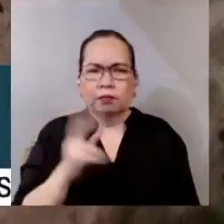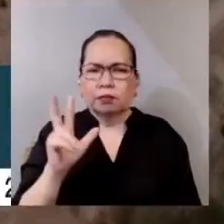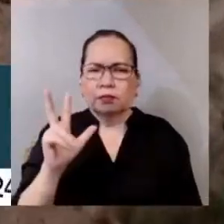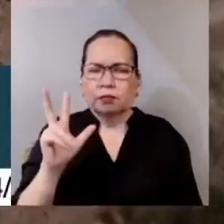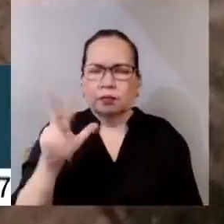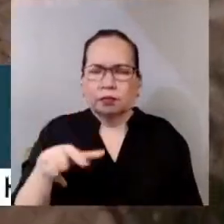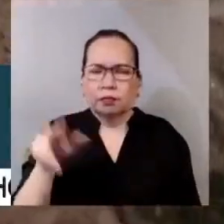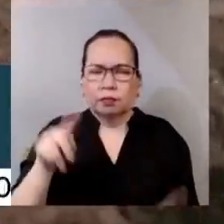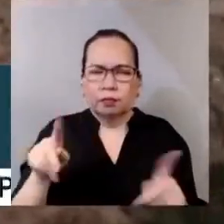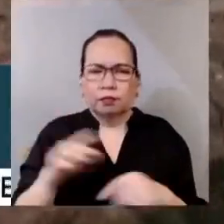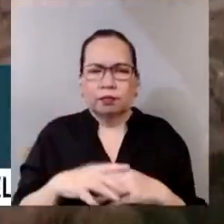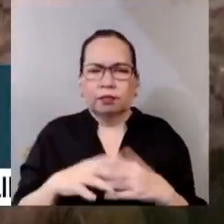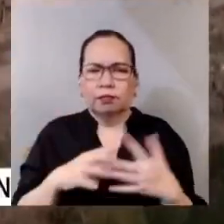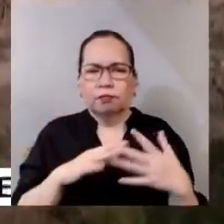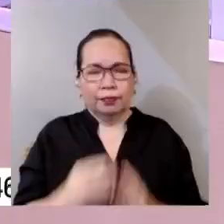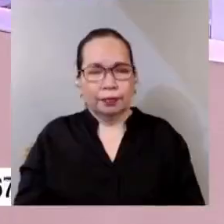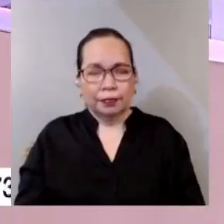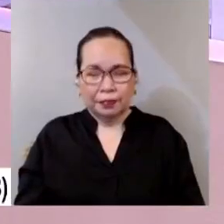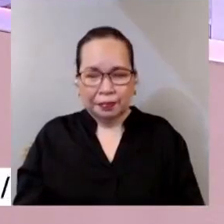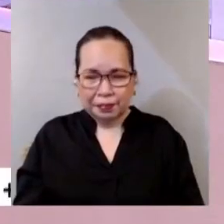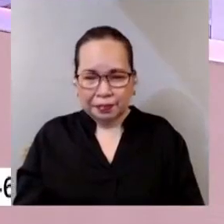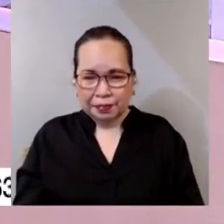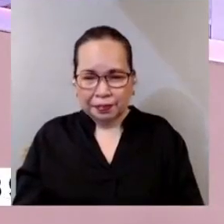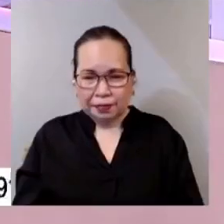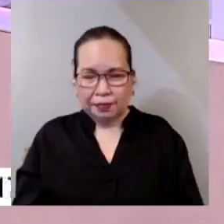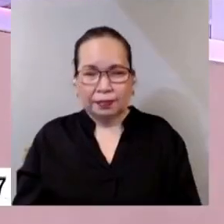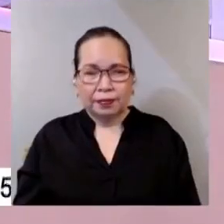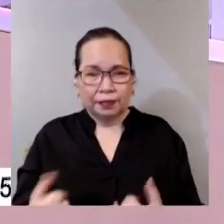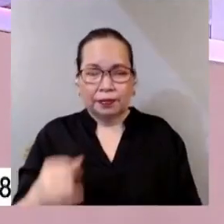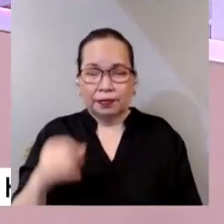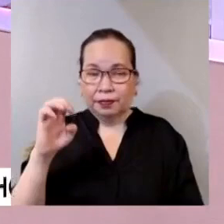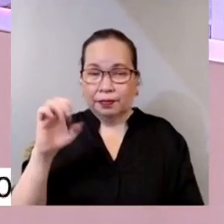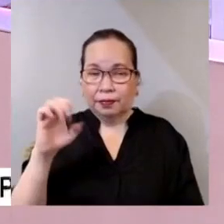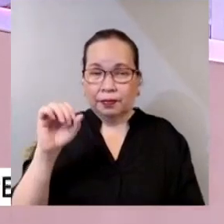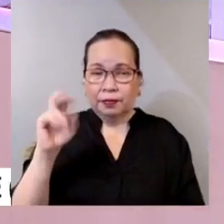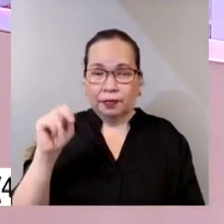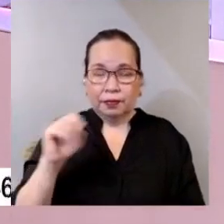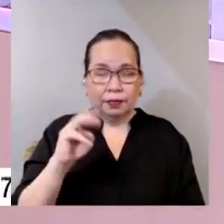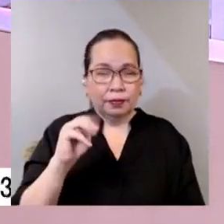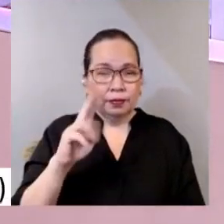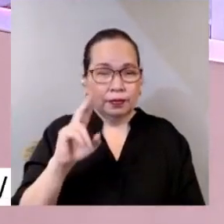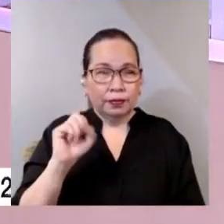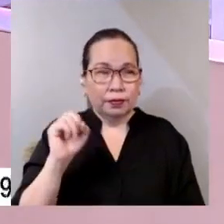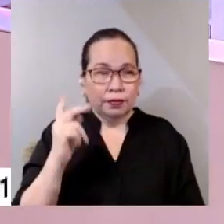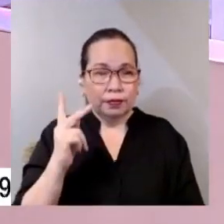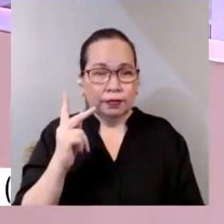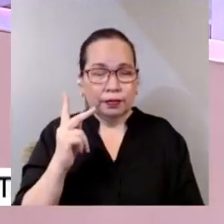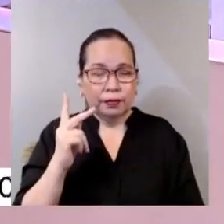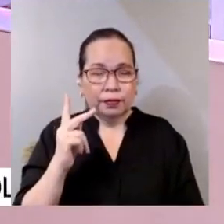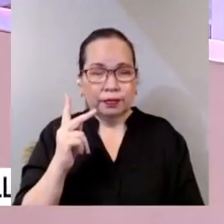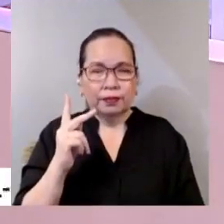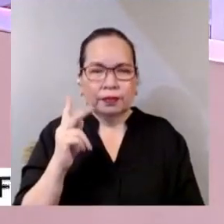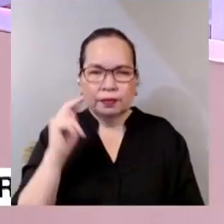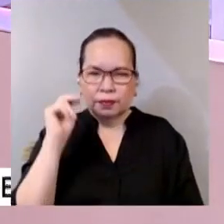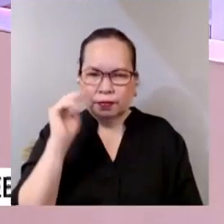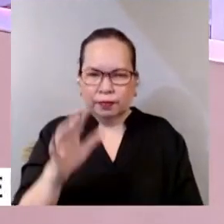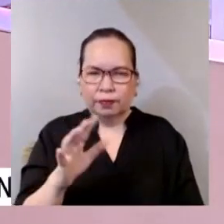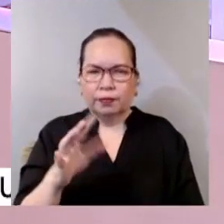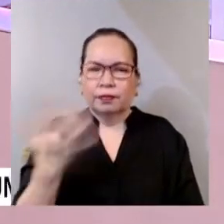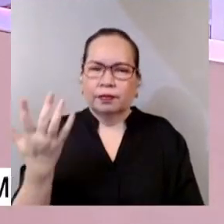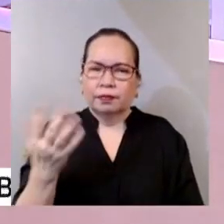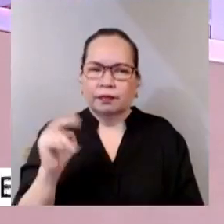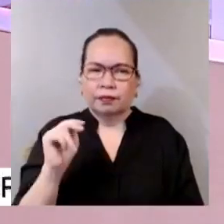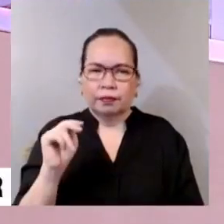damaging 50,000 homes. Elon Musk's controversial startup Neuralink has been given the green light to begin